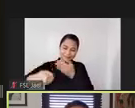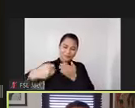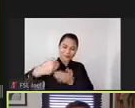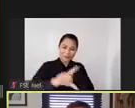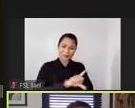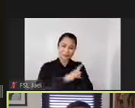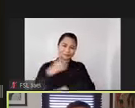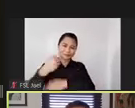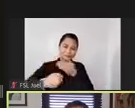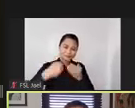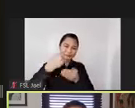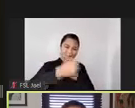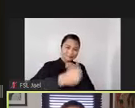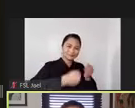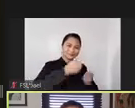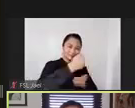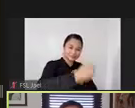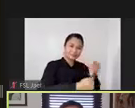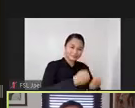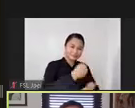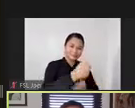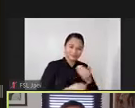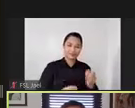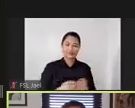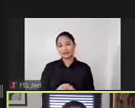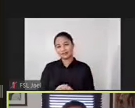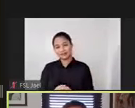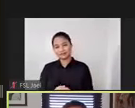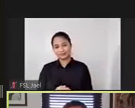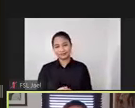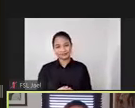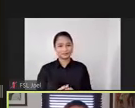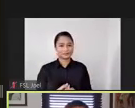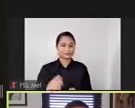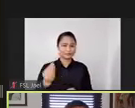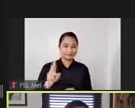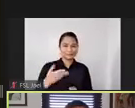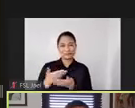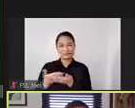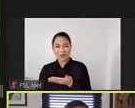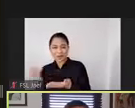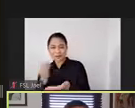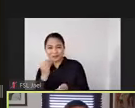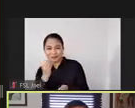to see best before dates and follow it so it doesn't make us ill,